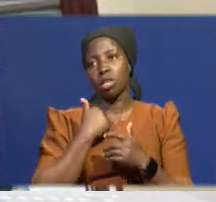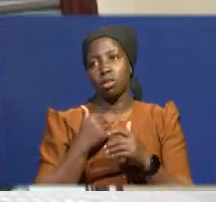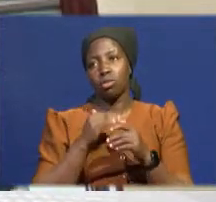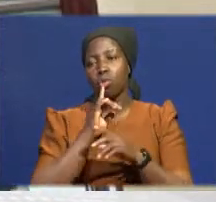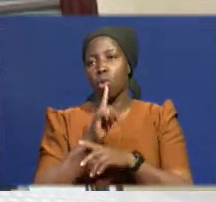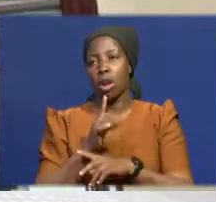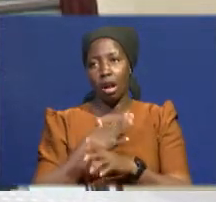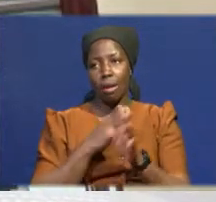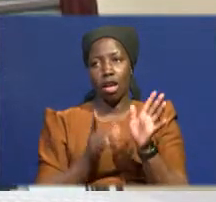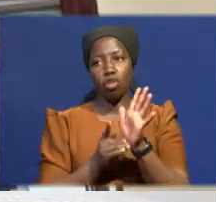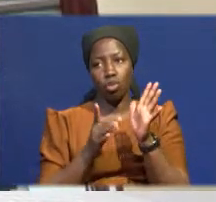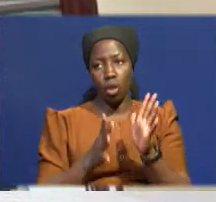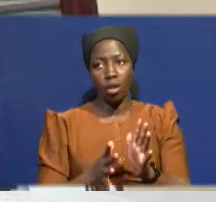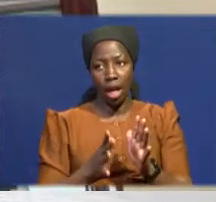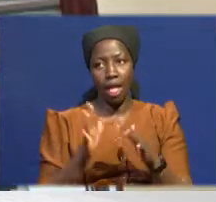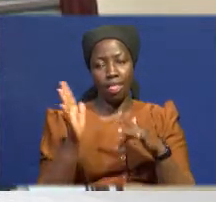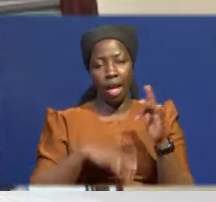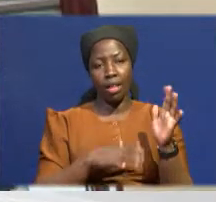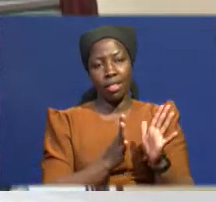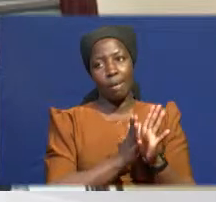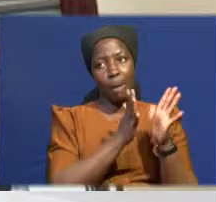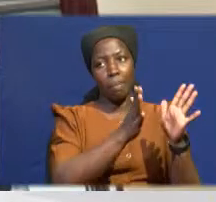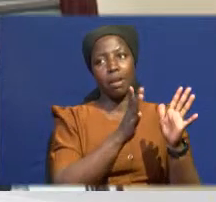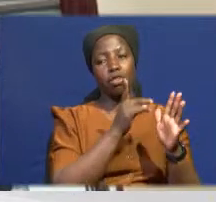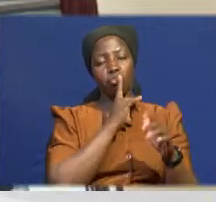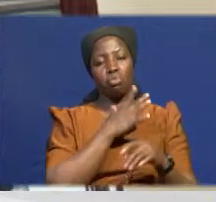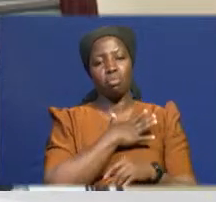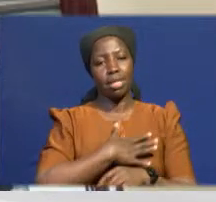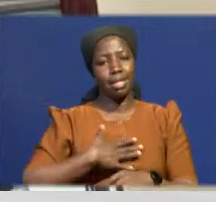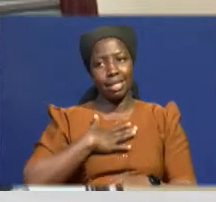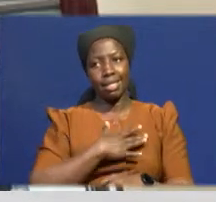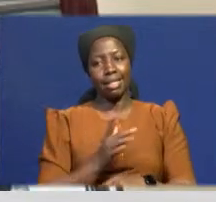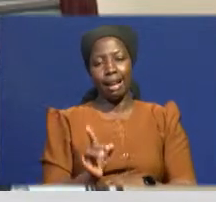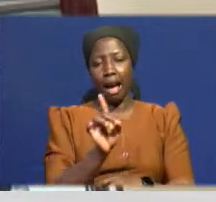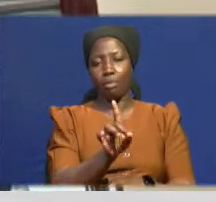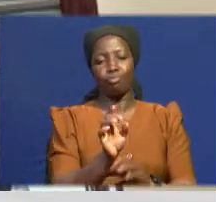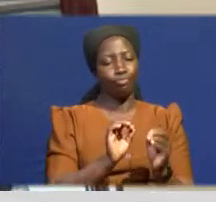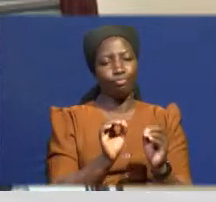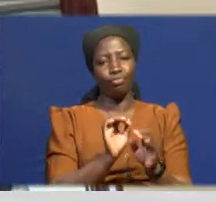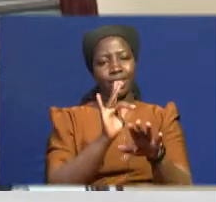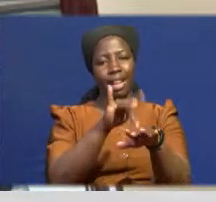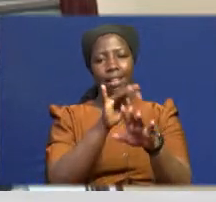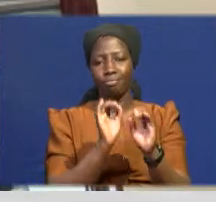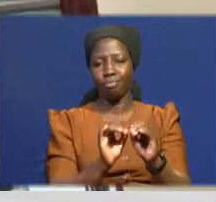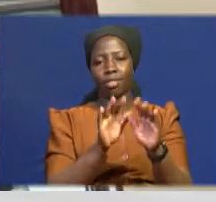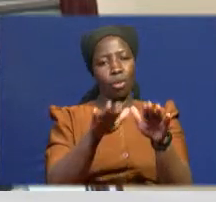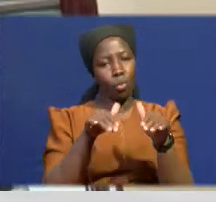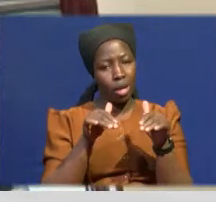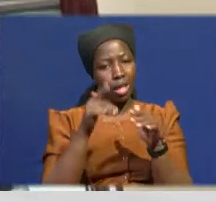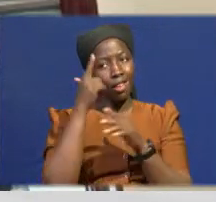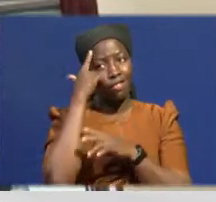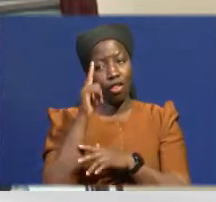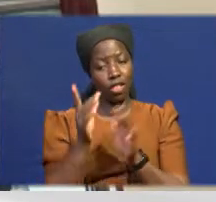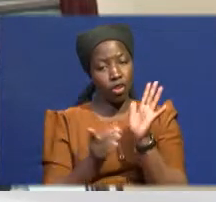and members of the public. So please do not approach, do not touch, wait